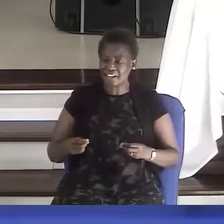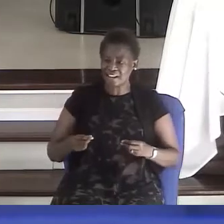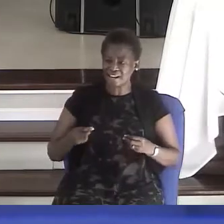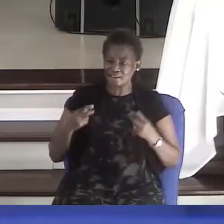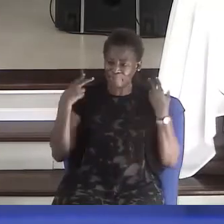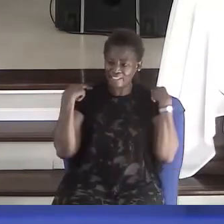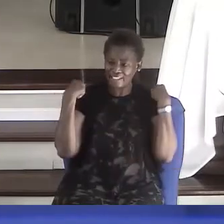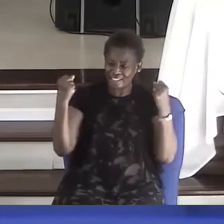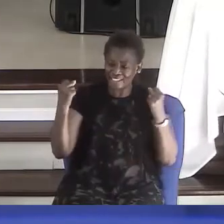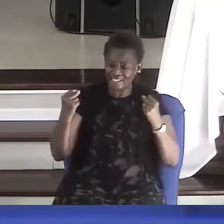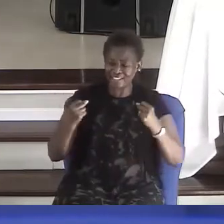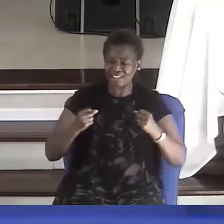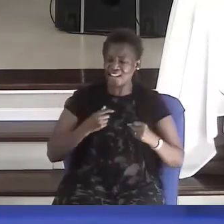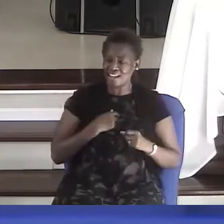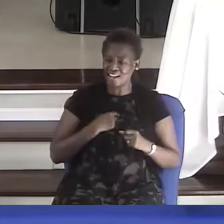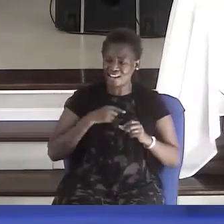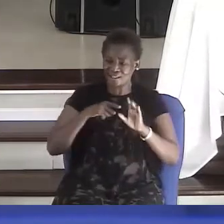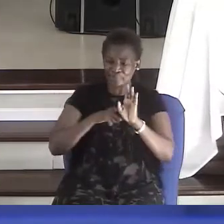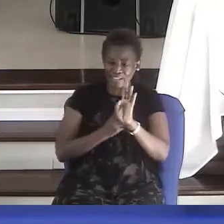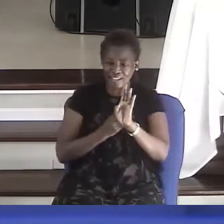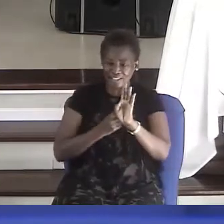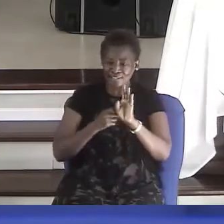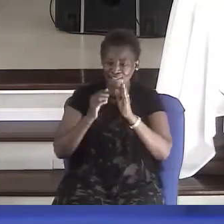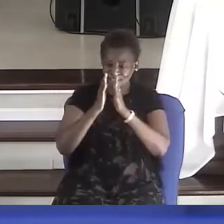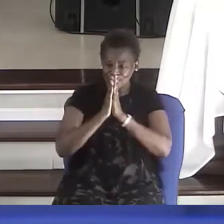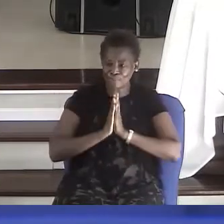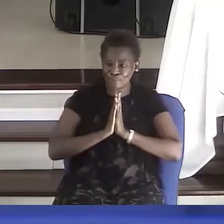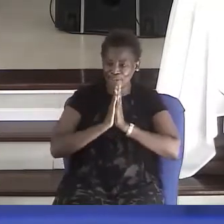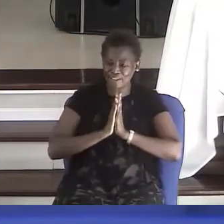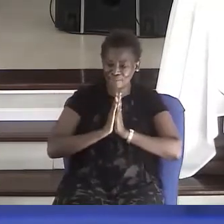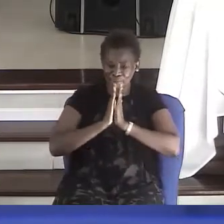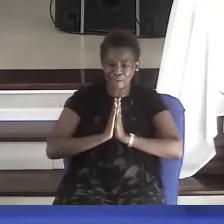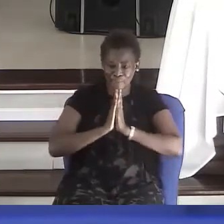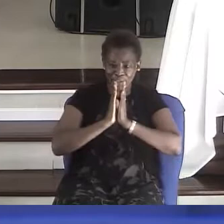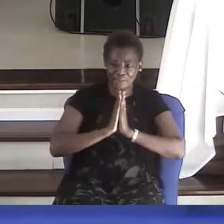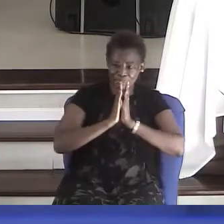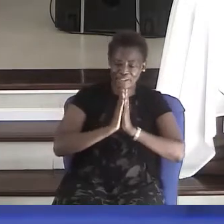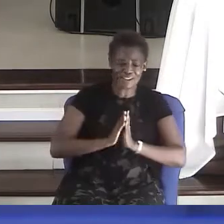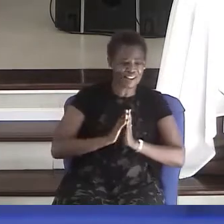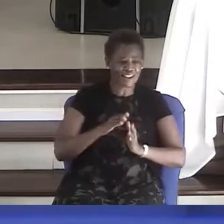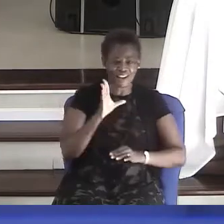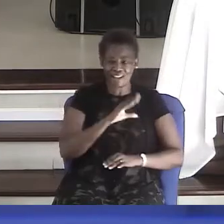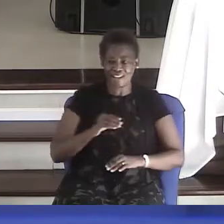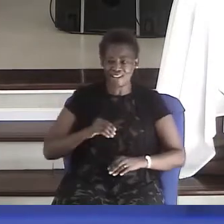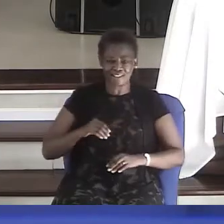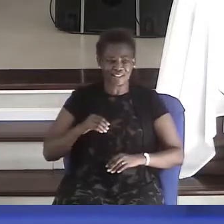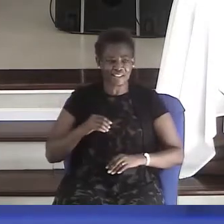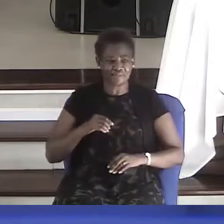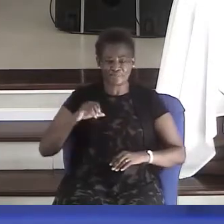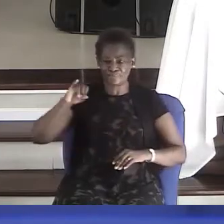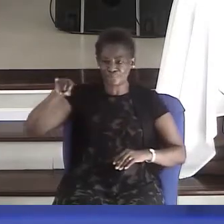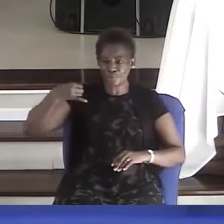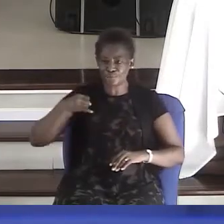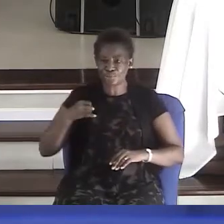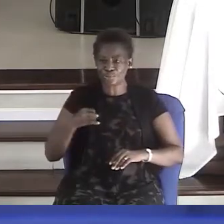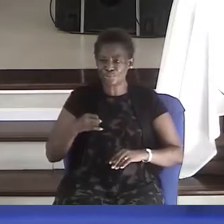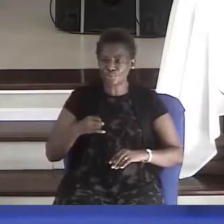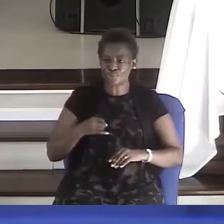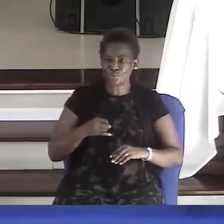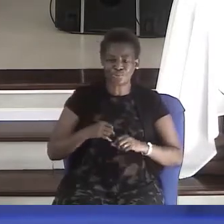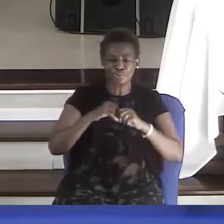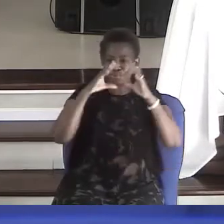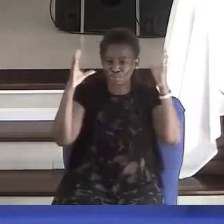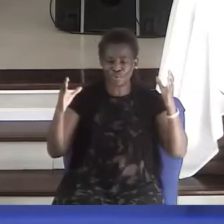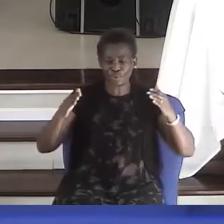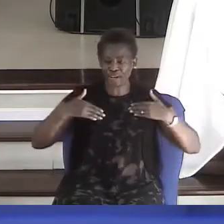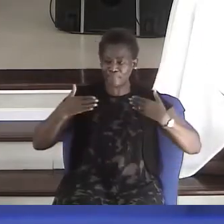there's one thing I did that, and I'm just so happy. A very faithful member, always here,